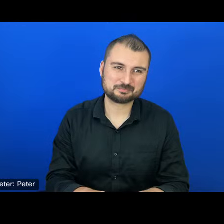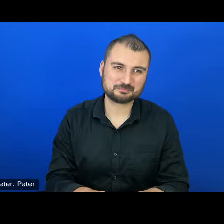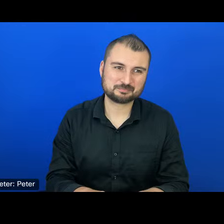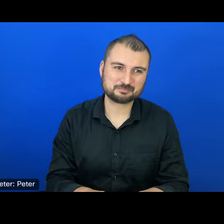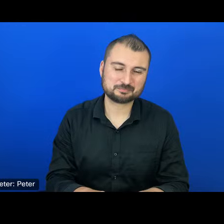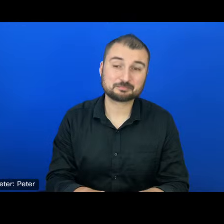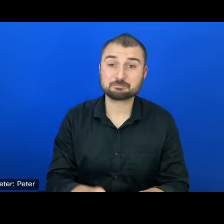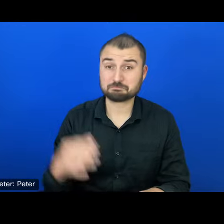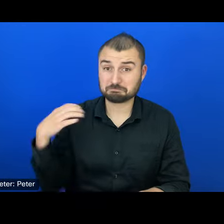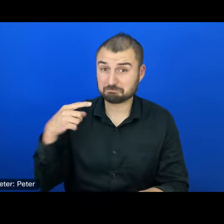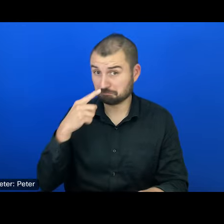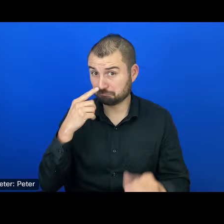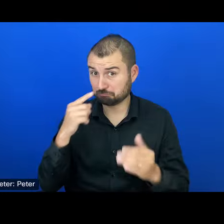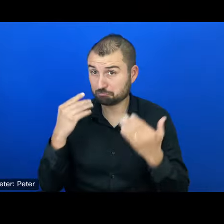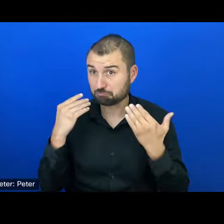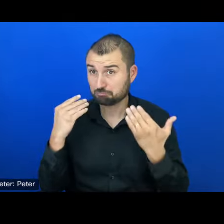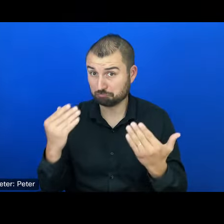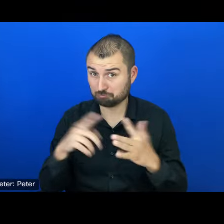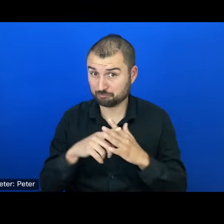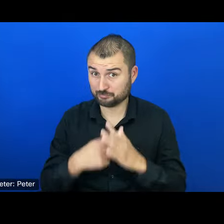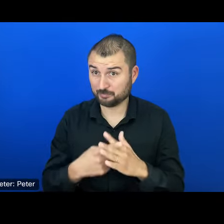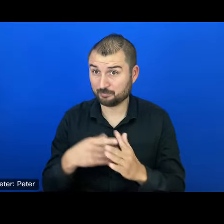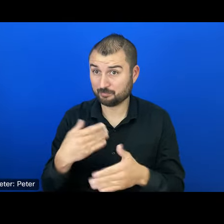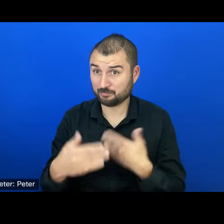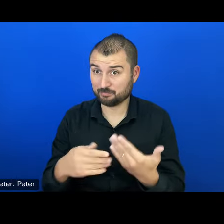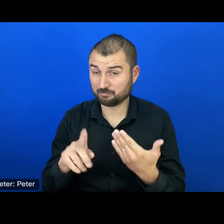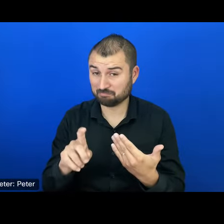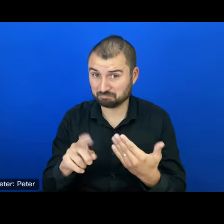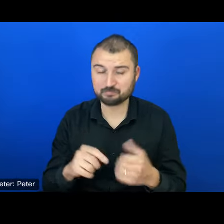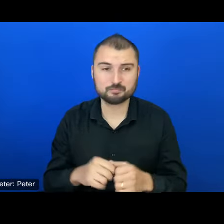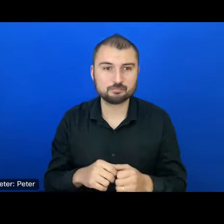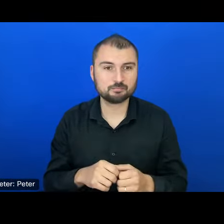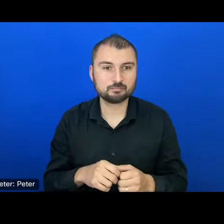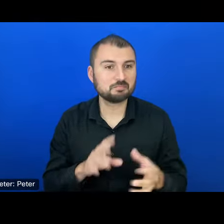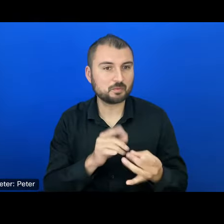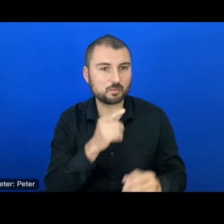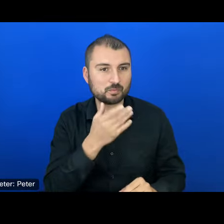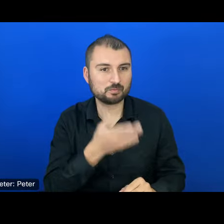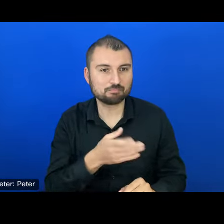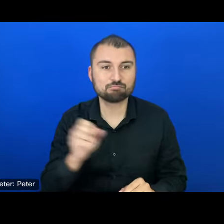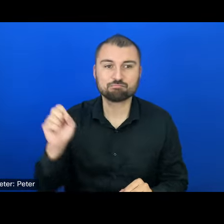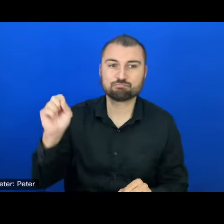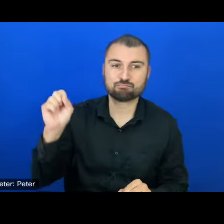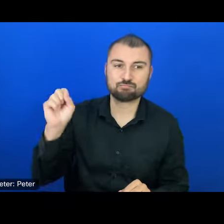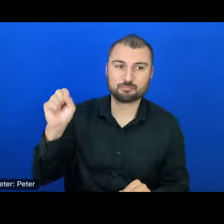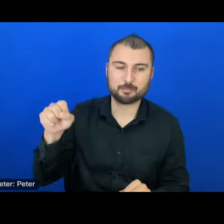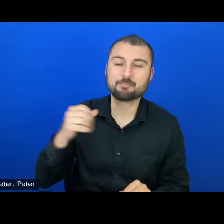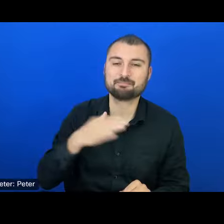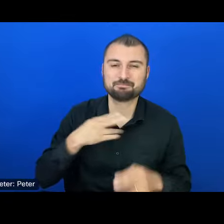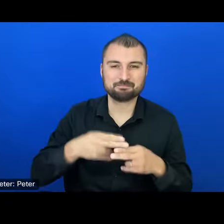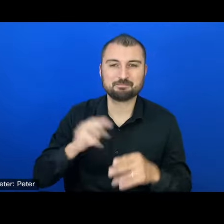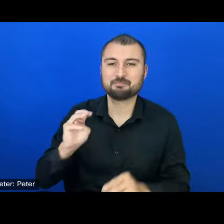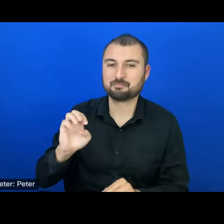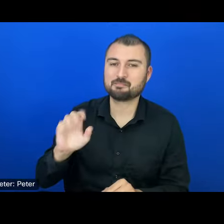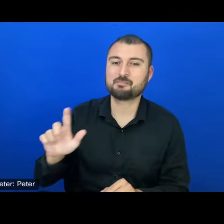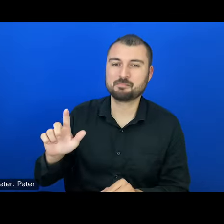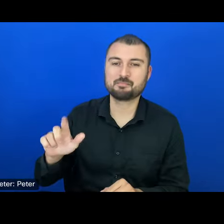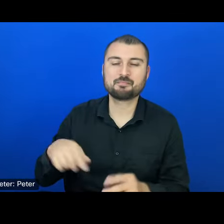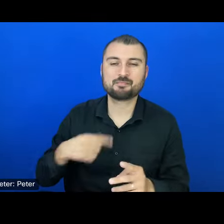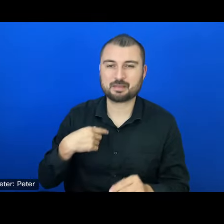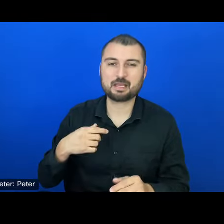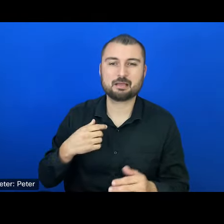Mr. Chairman, if it's all right with you, I'll go ahead and get started. Might say who you are. Yep. My name is Merle Riedel. I'm Chief of